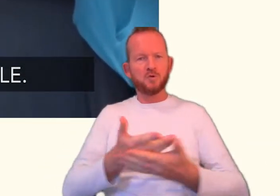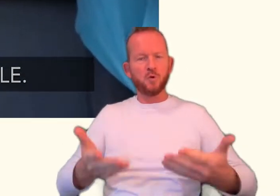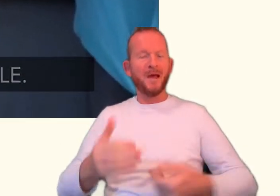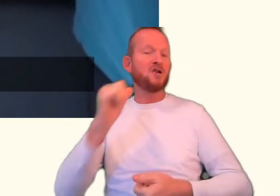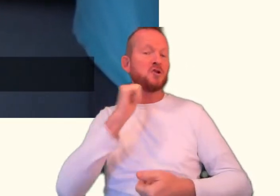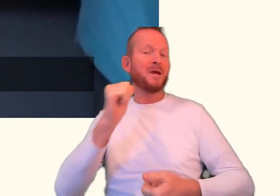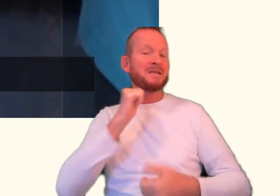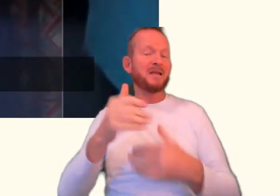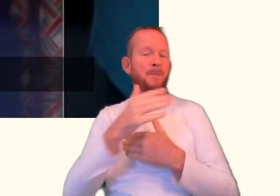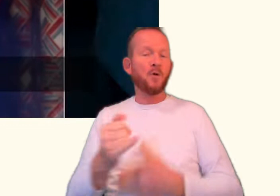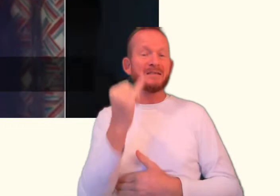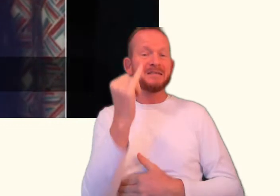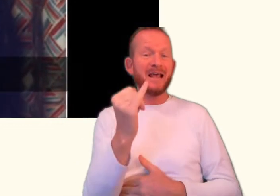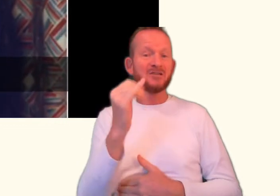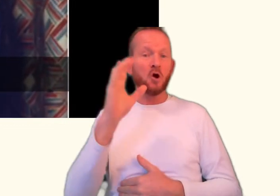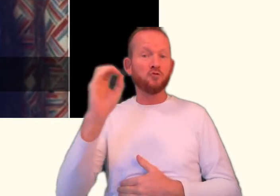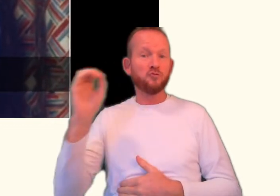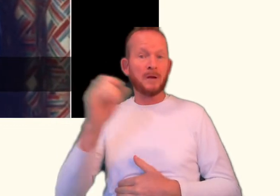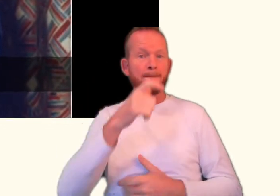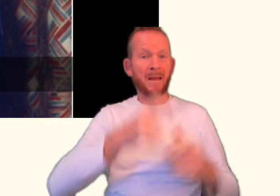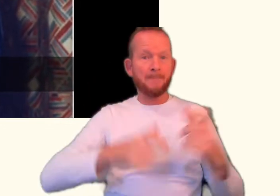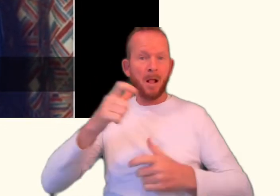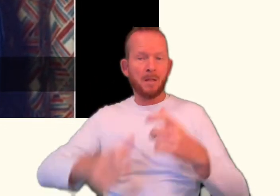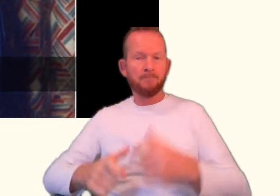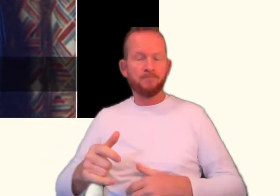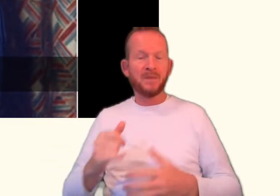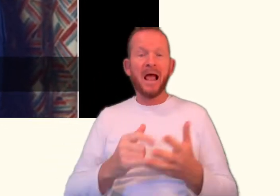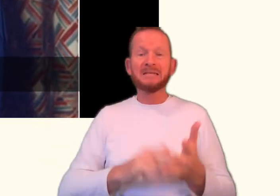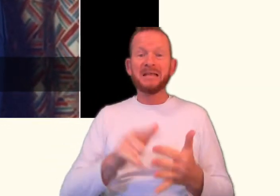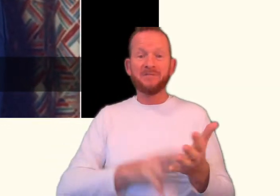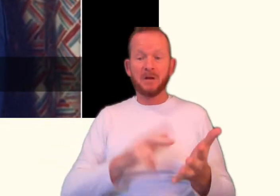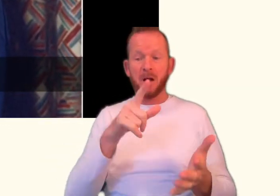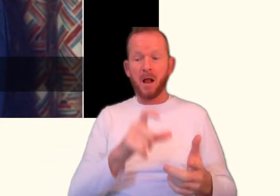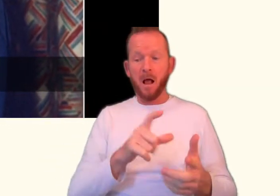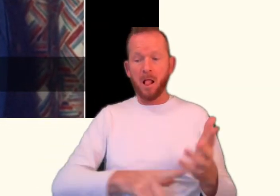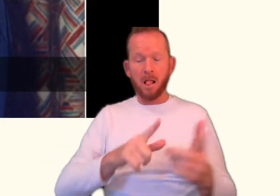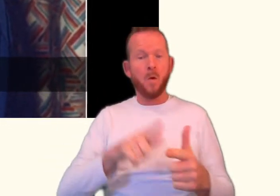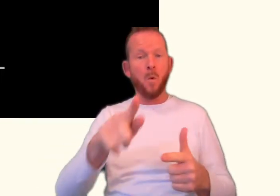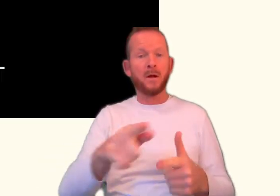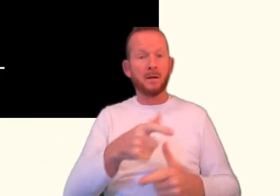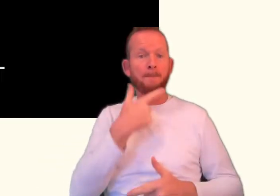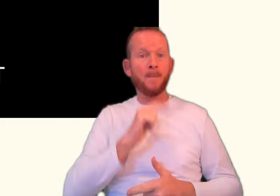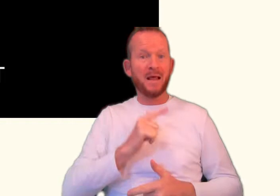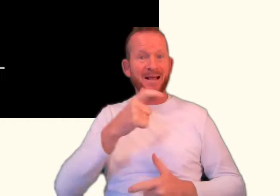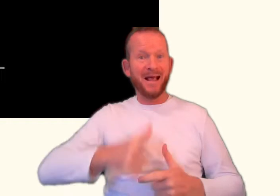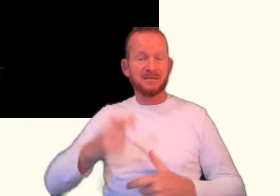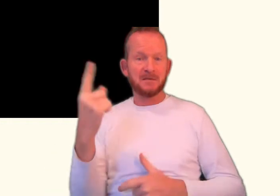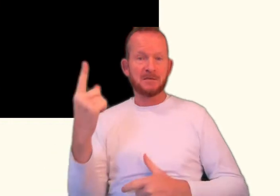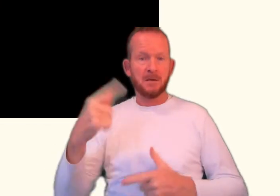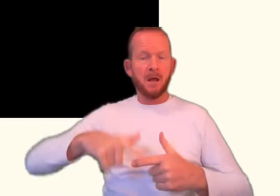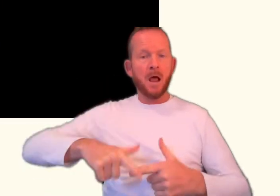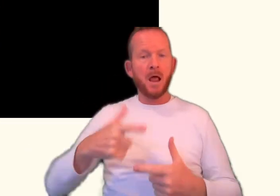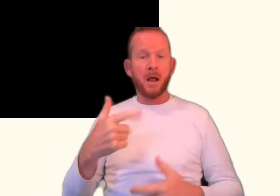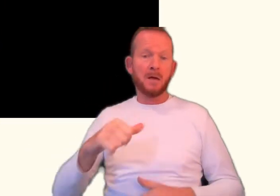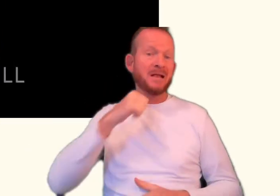more than 600 people. Stephen Carr was one of the first public cases. He took his own life after a work capability